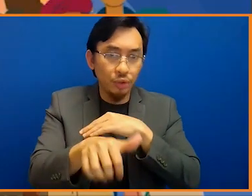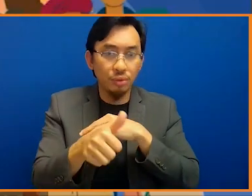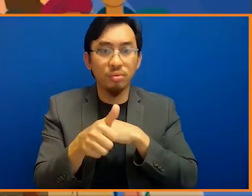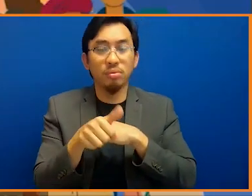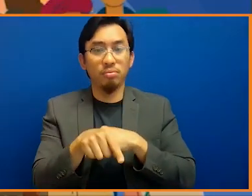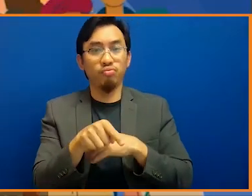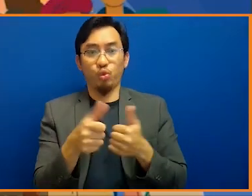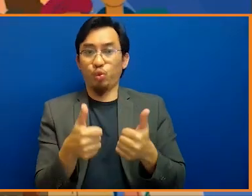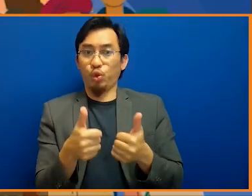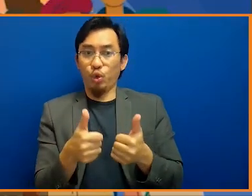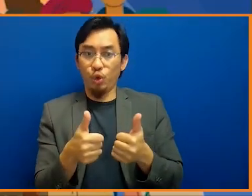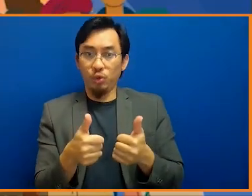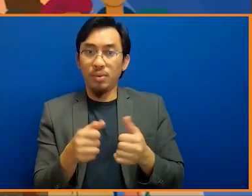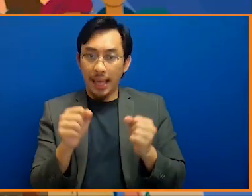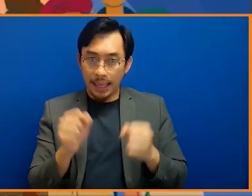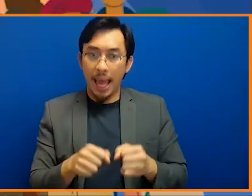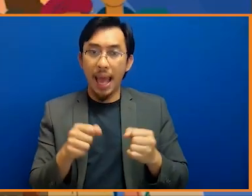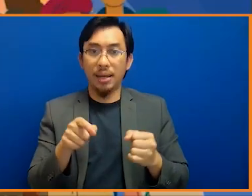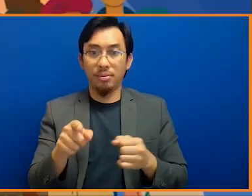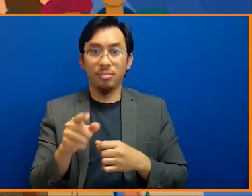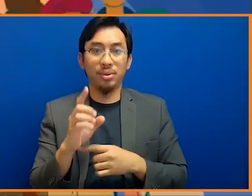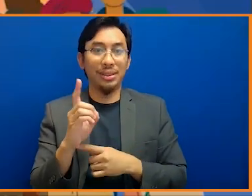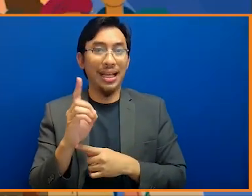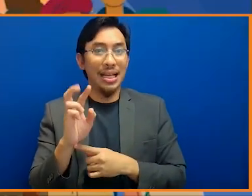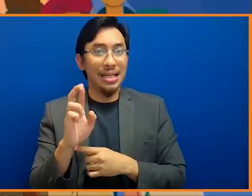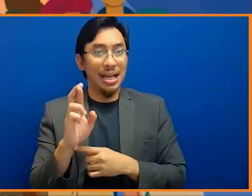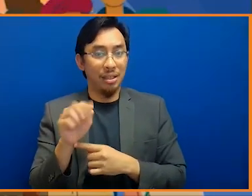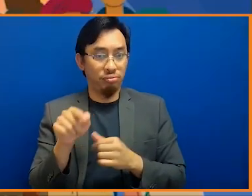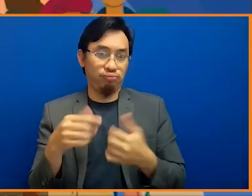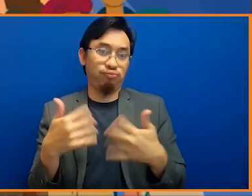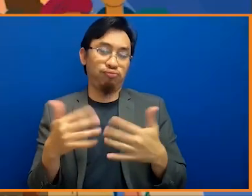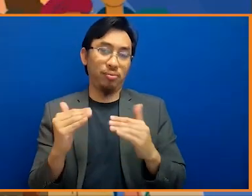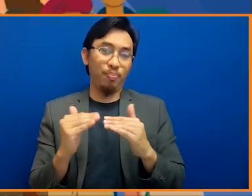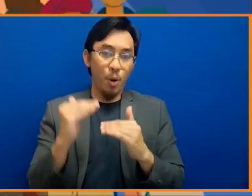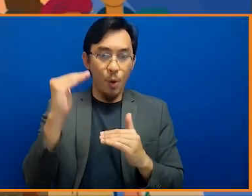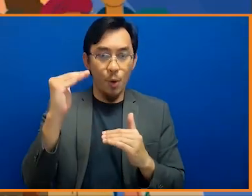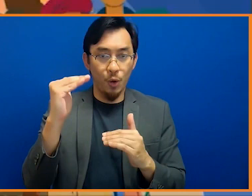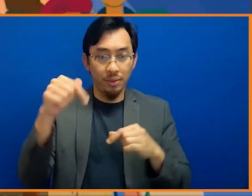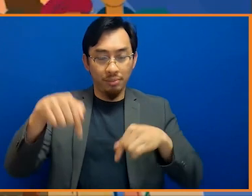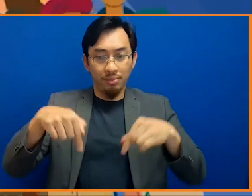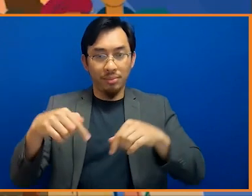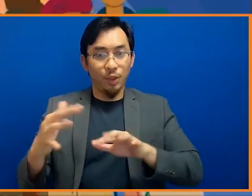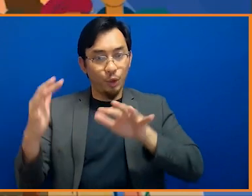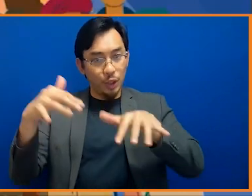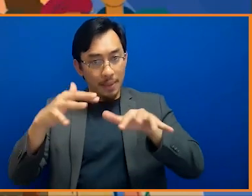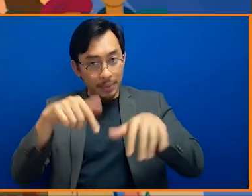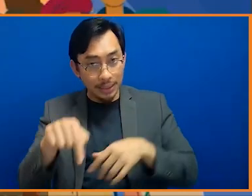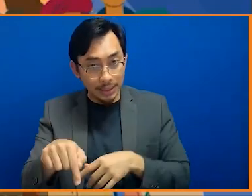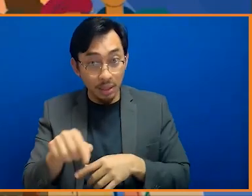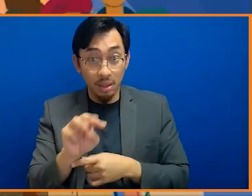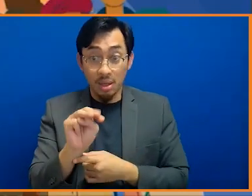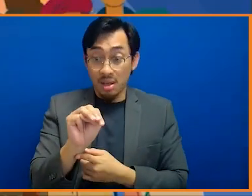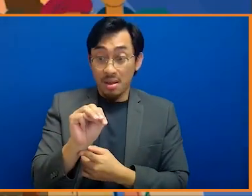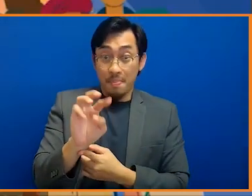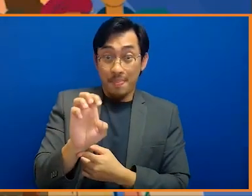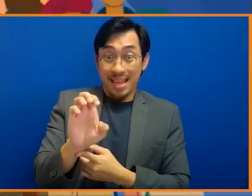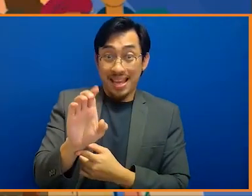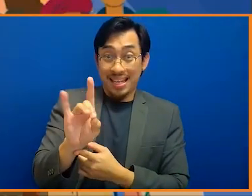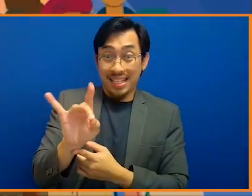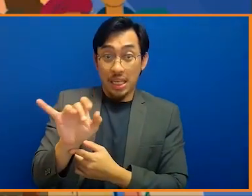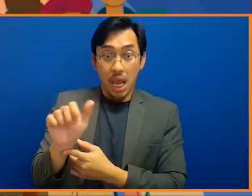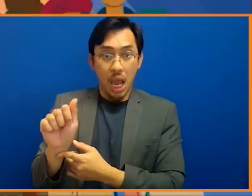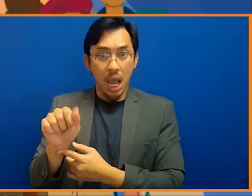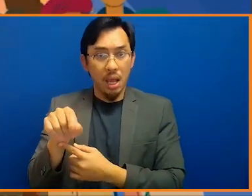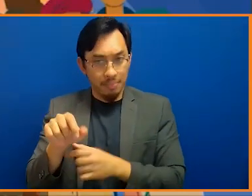in order to is a potential in order to increase the disaster reduction, especially in tsunami itself. Uh,